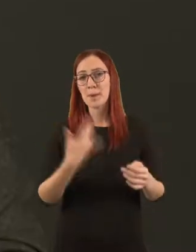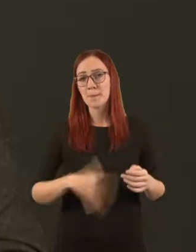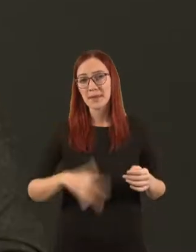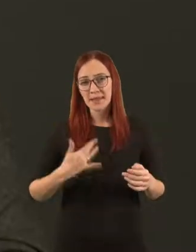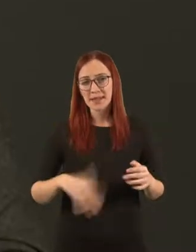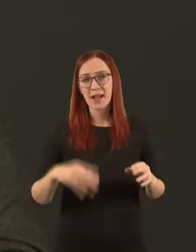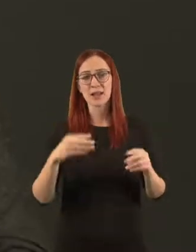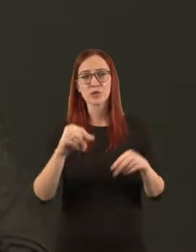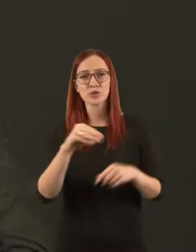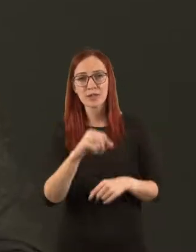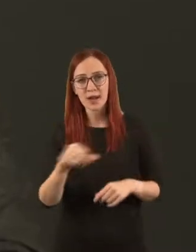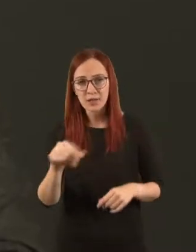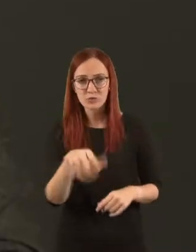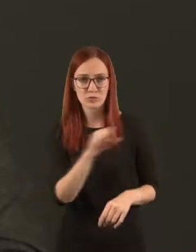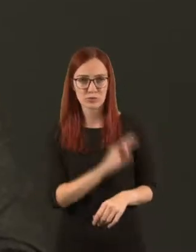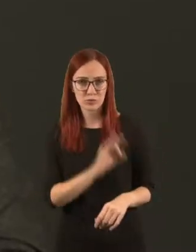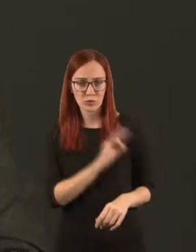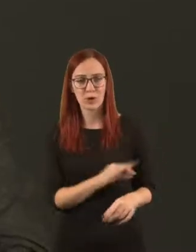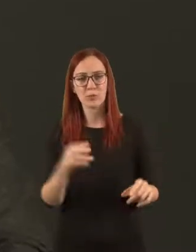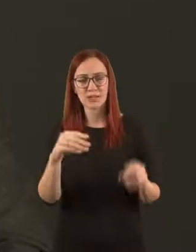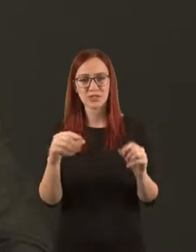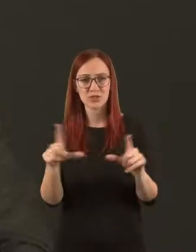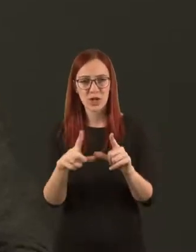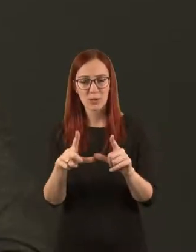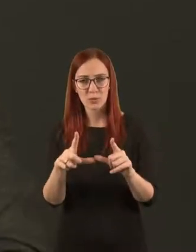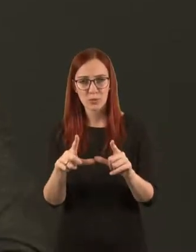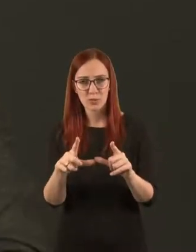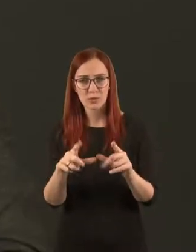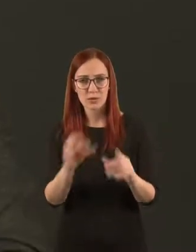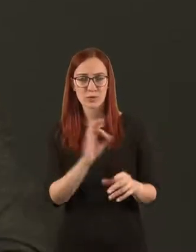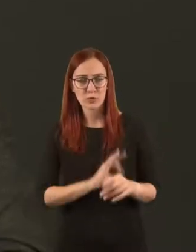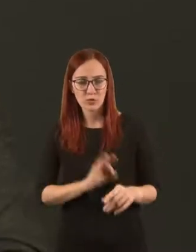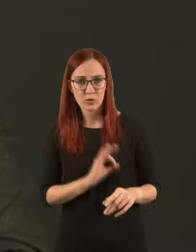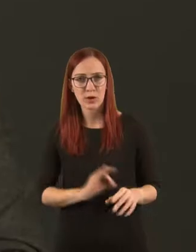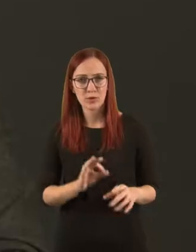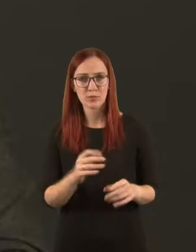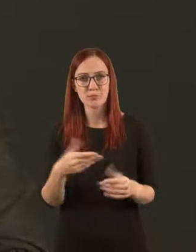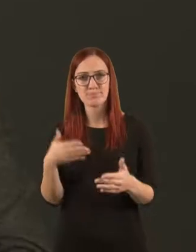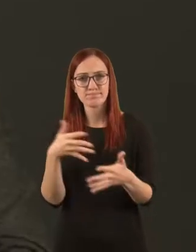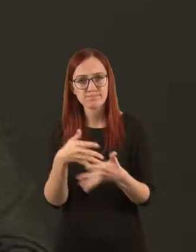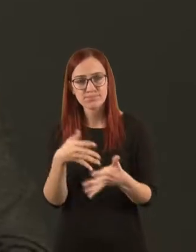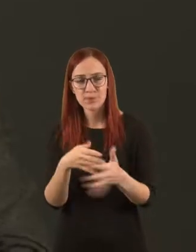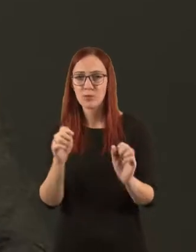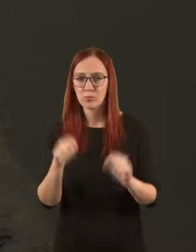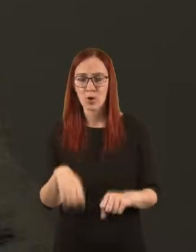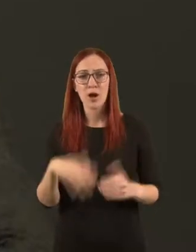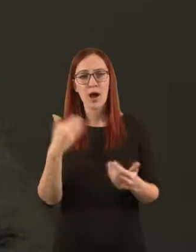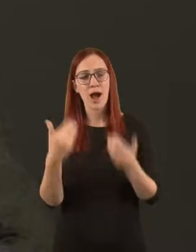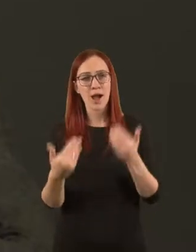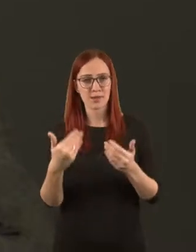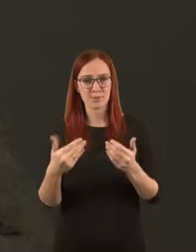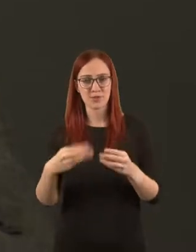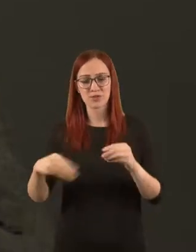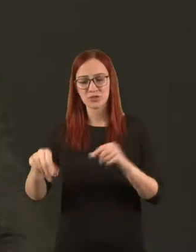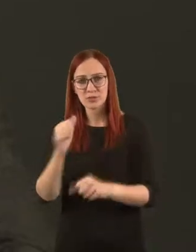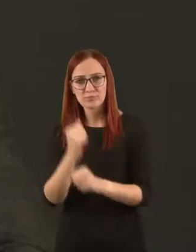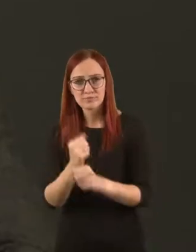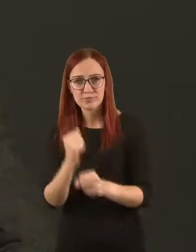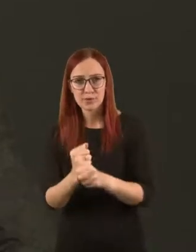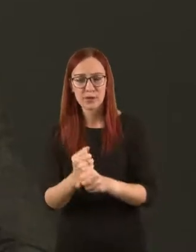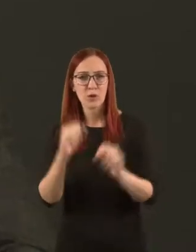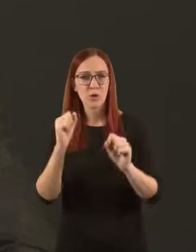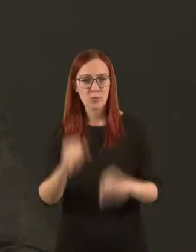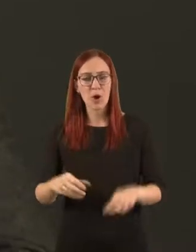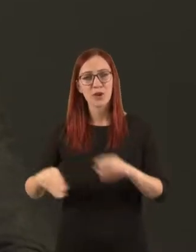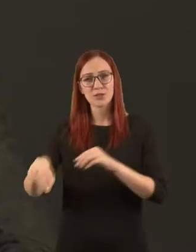addressed, and the use of mineral fertilizers in agriculture, and or conversion